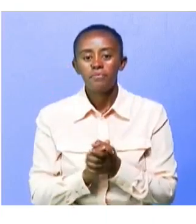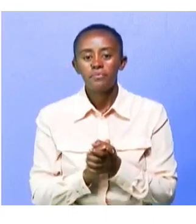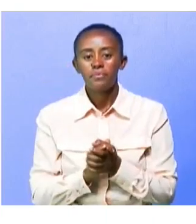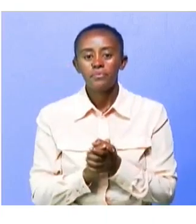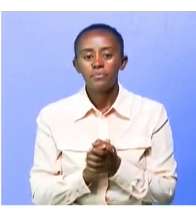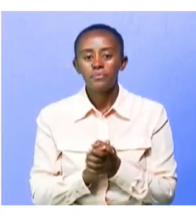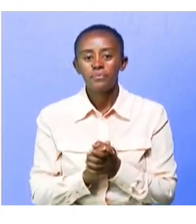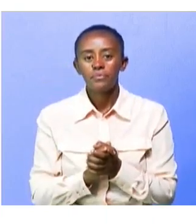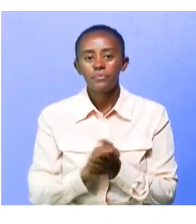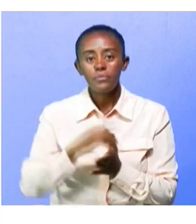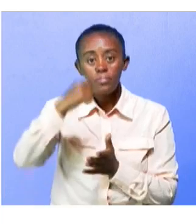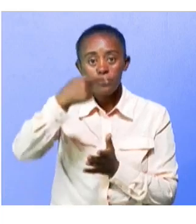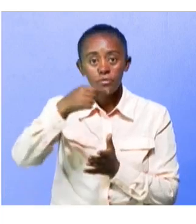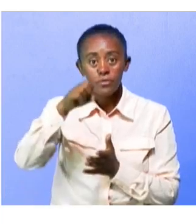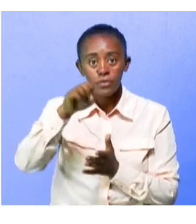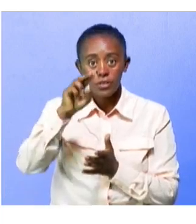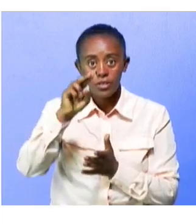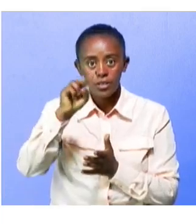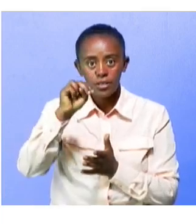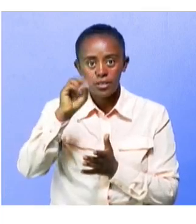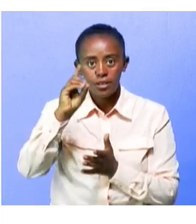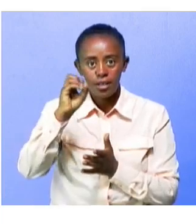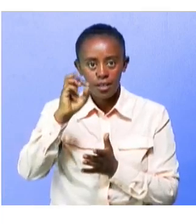Gender Equality.